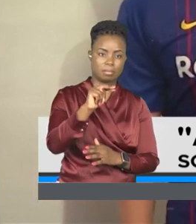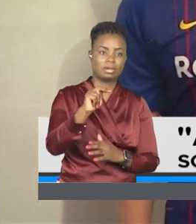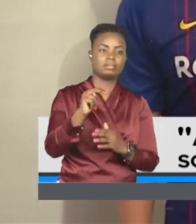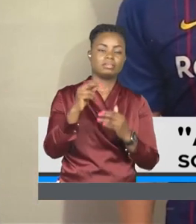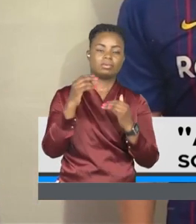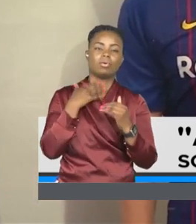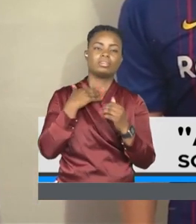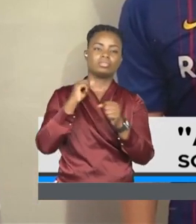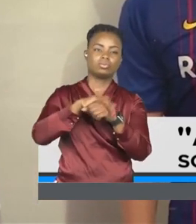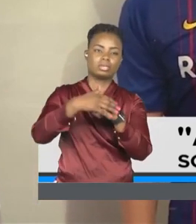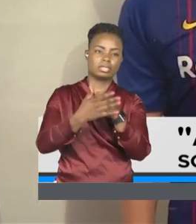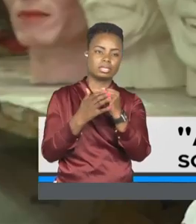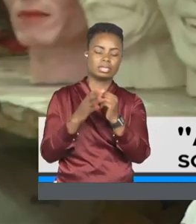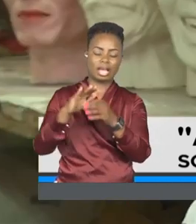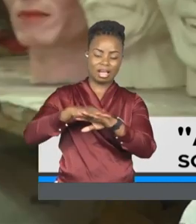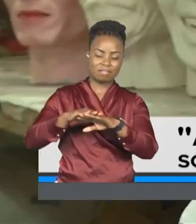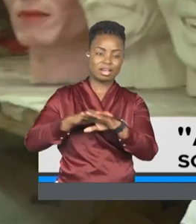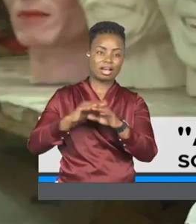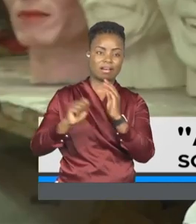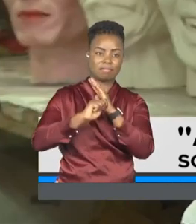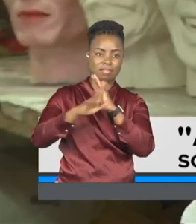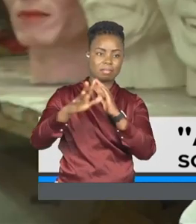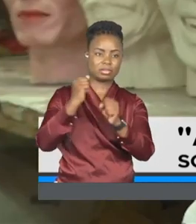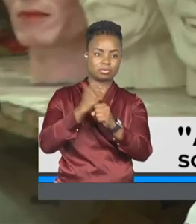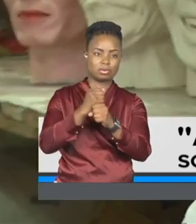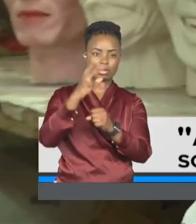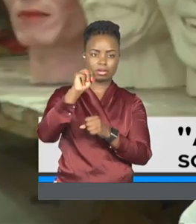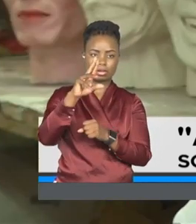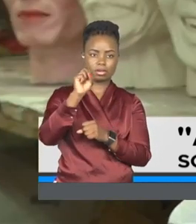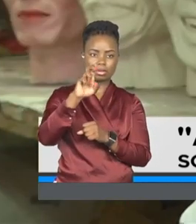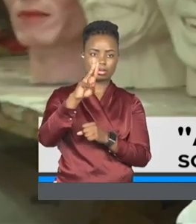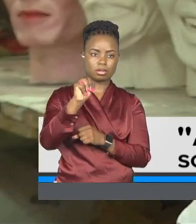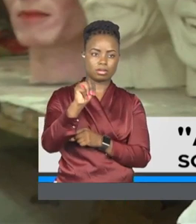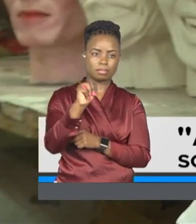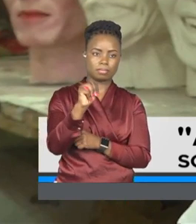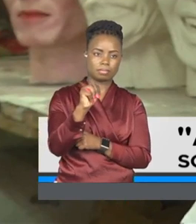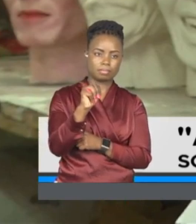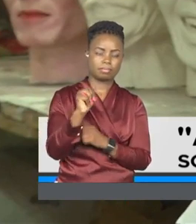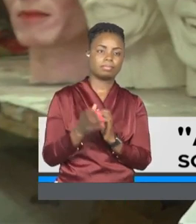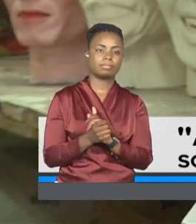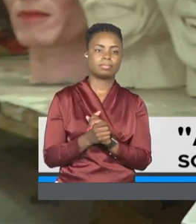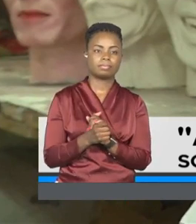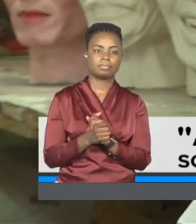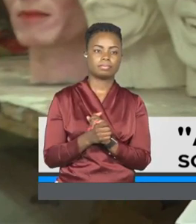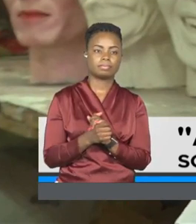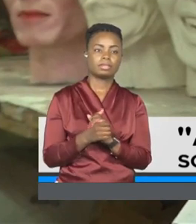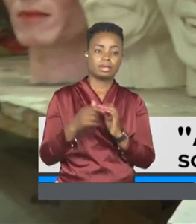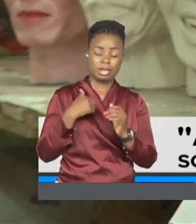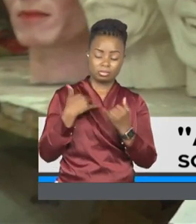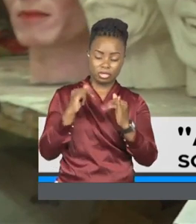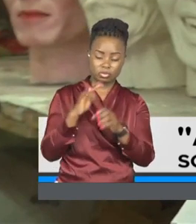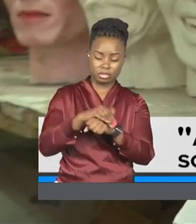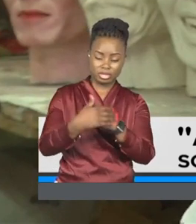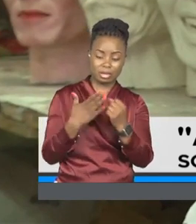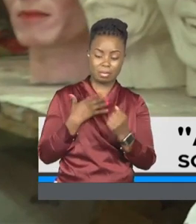of the famous wax museum. With the income that I get from doing statues, so I'm pursuing my vision to start the wax museum. As you can see, I've